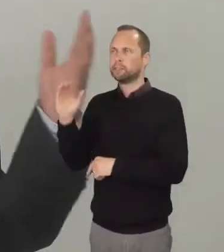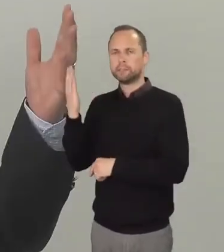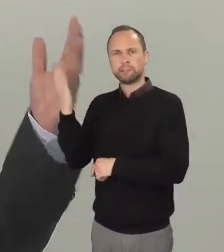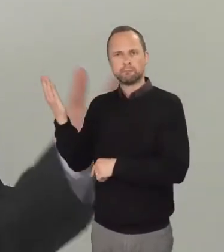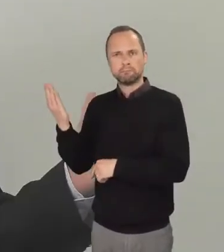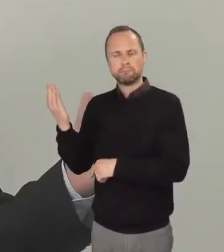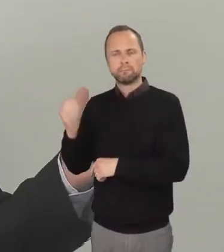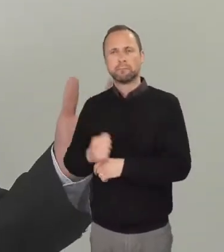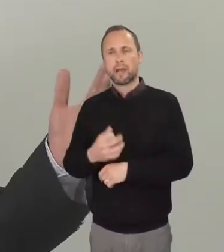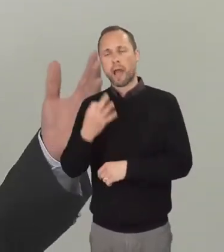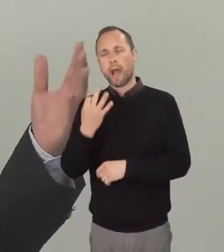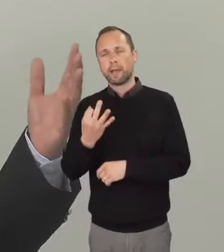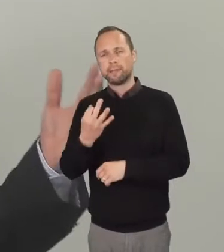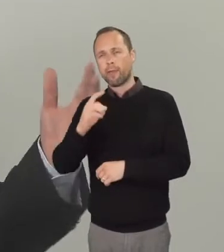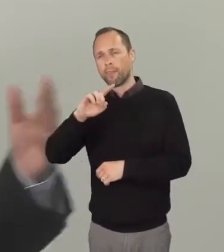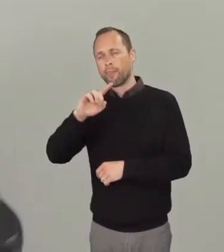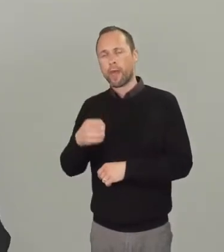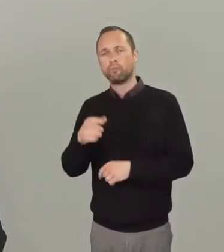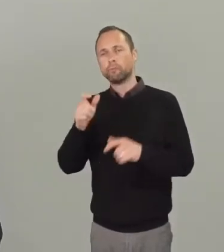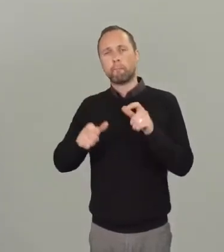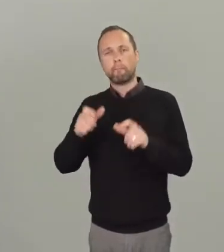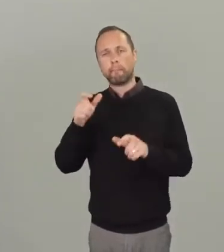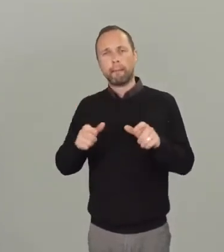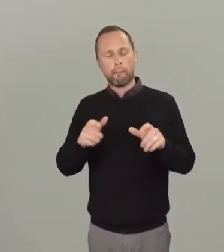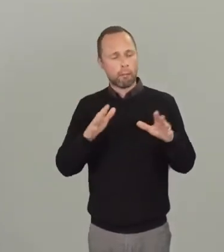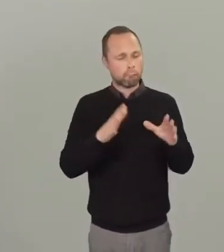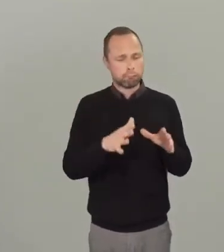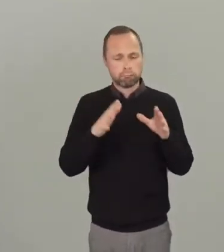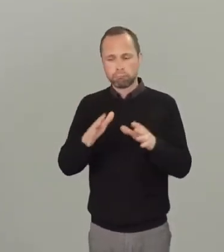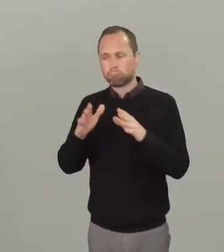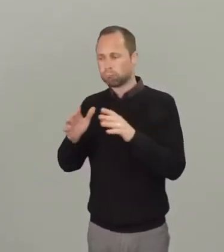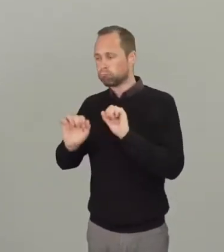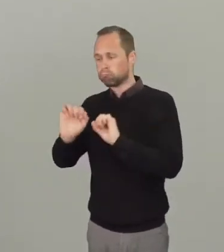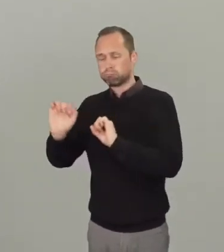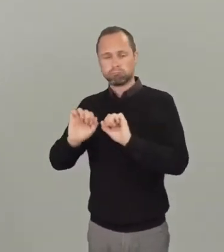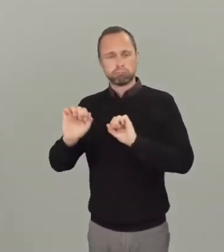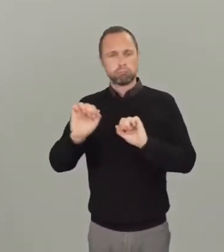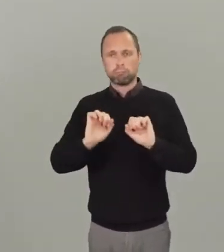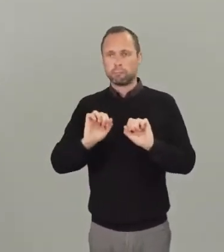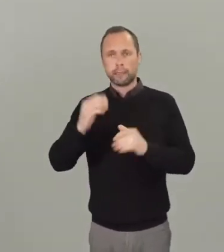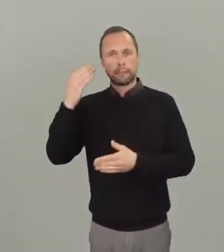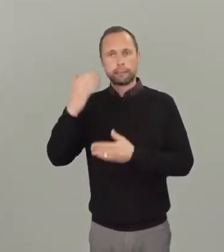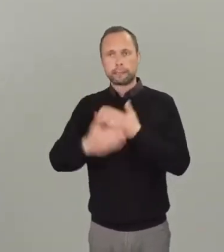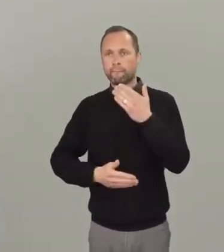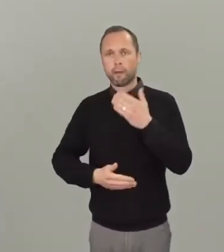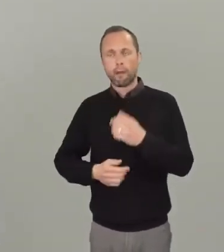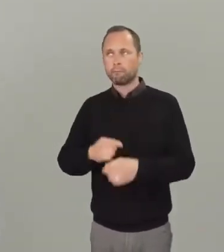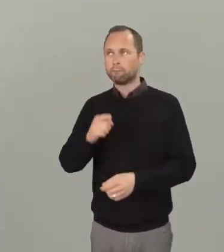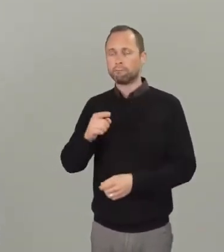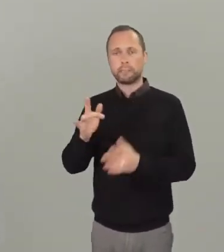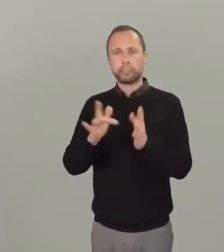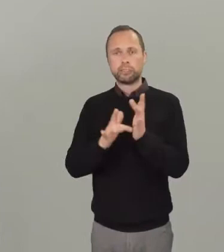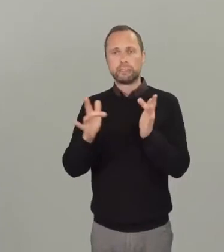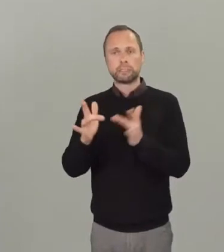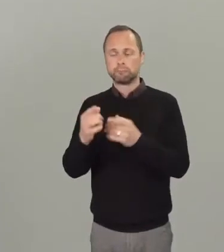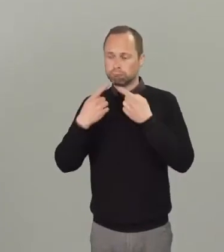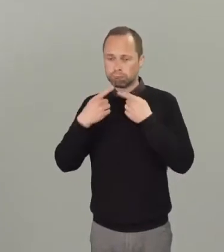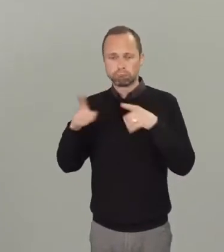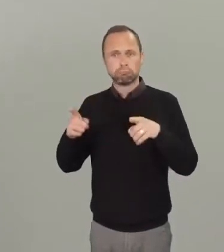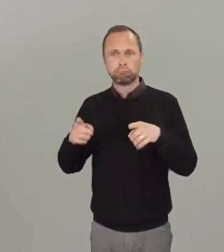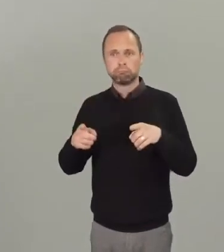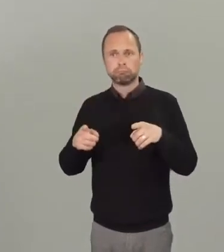where 8,000 people groups have never heard the gospel of our Lord Jesus Christ.